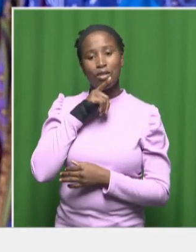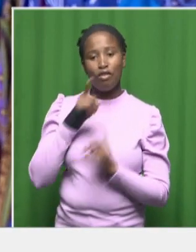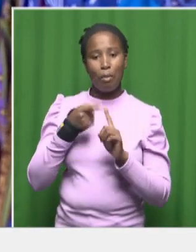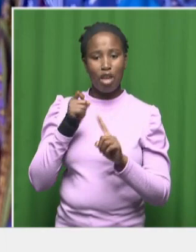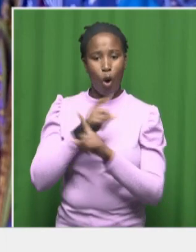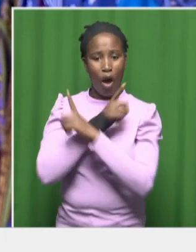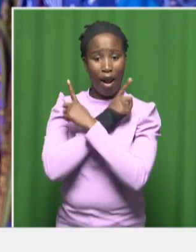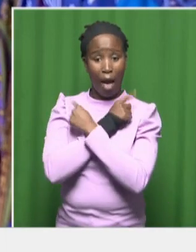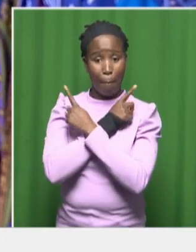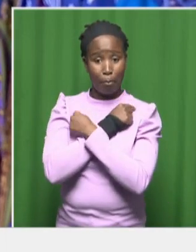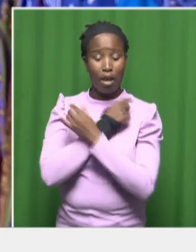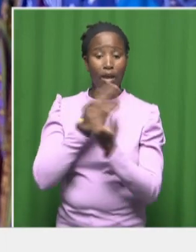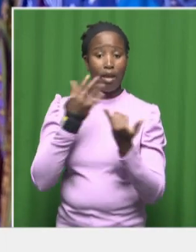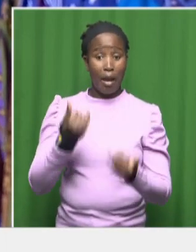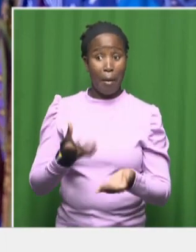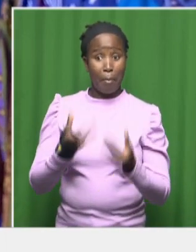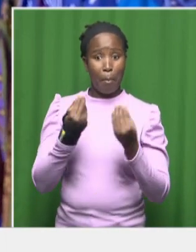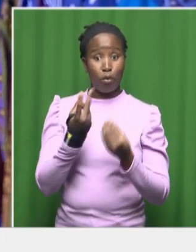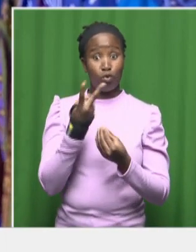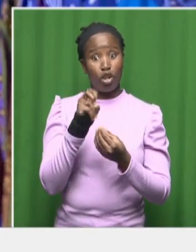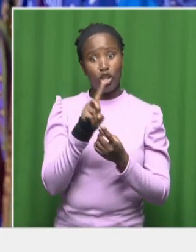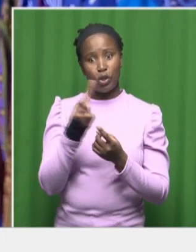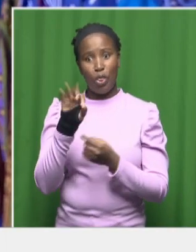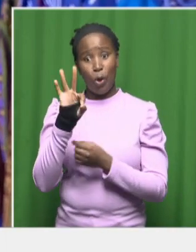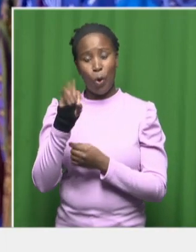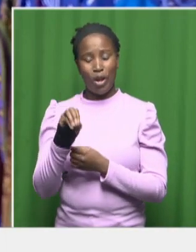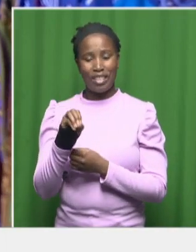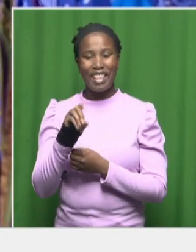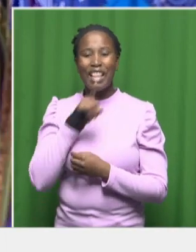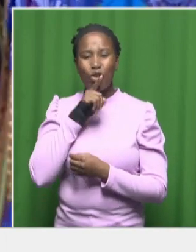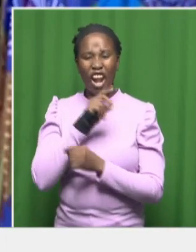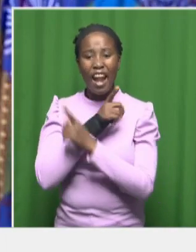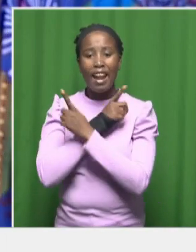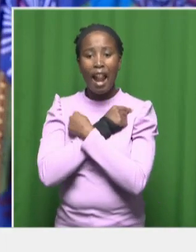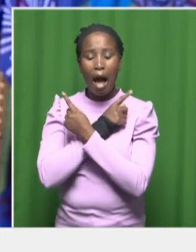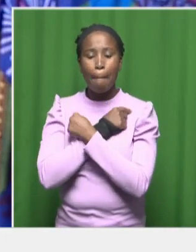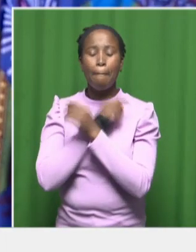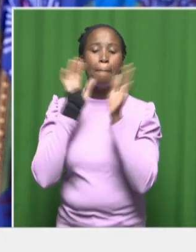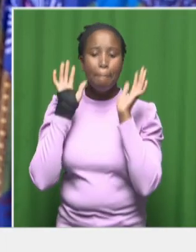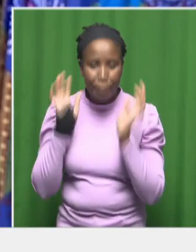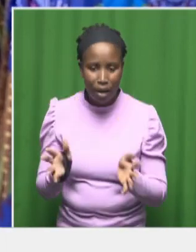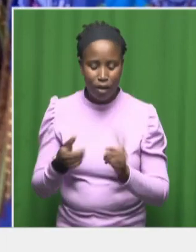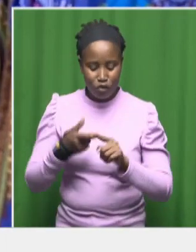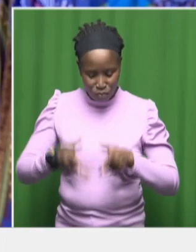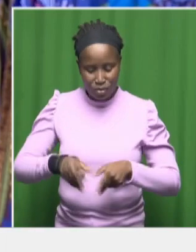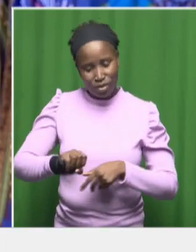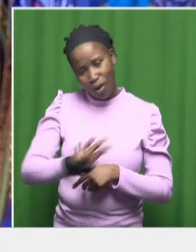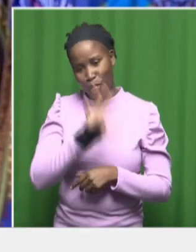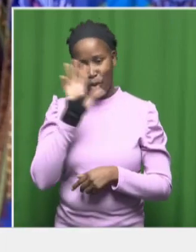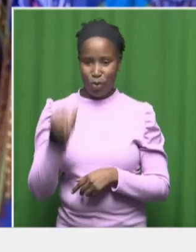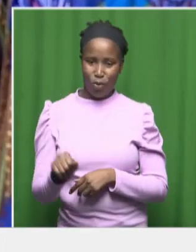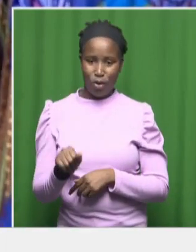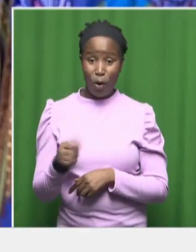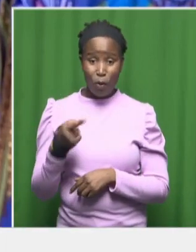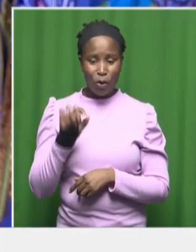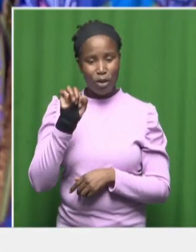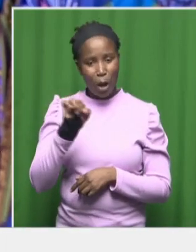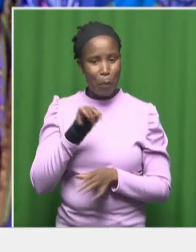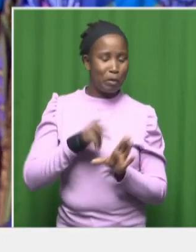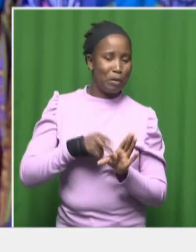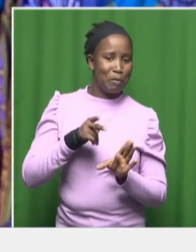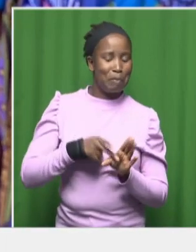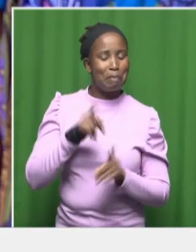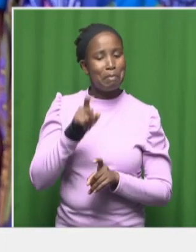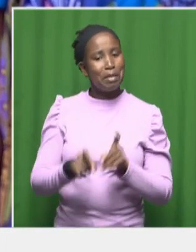Now we're close to 20 to 30,000 clubs. That's only clubs in South Africa. Besides the participation of the